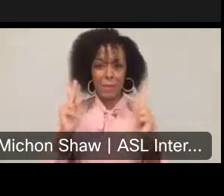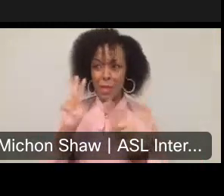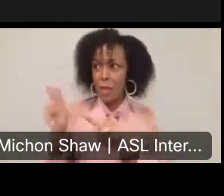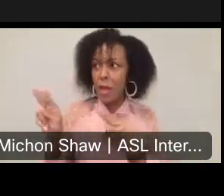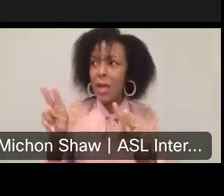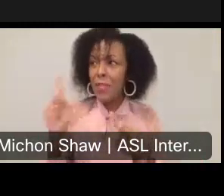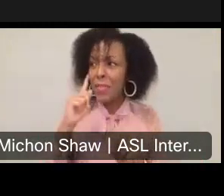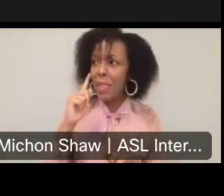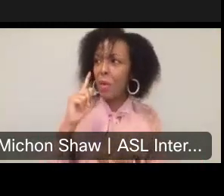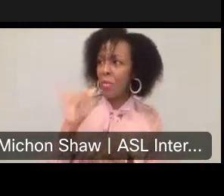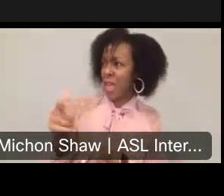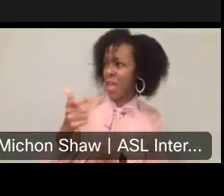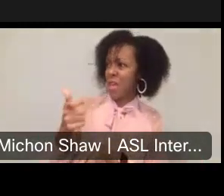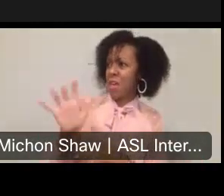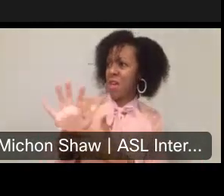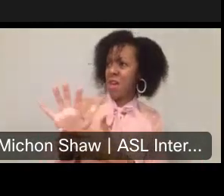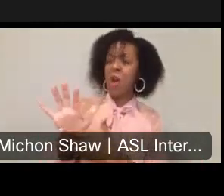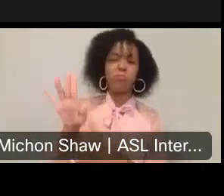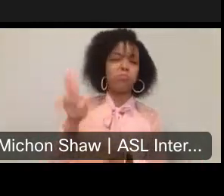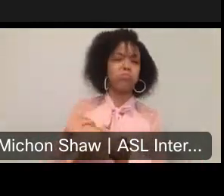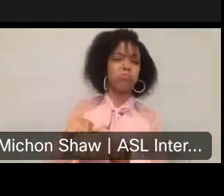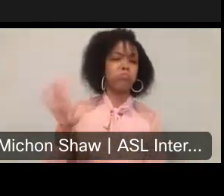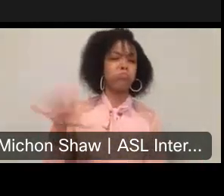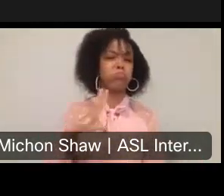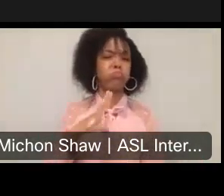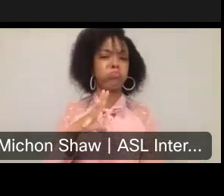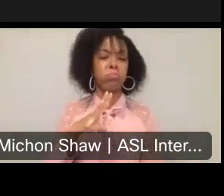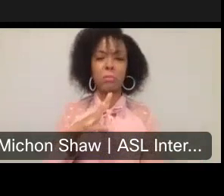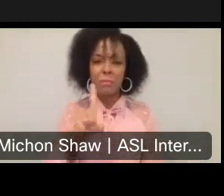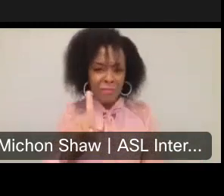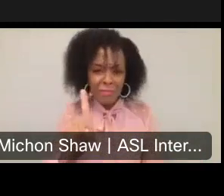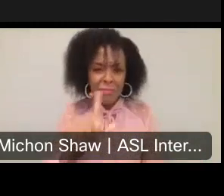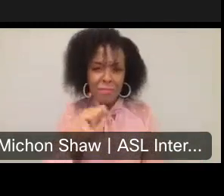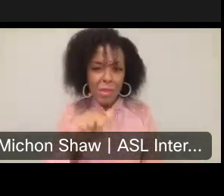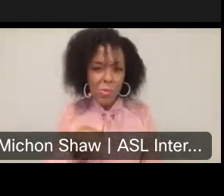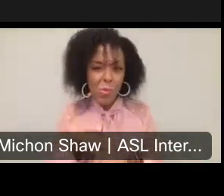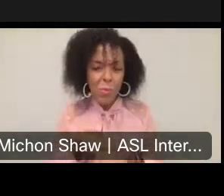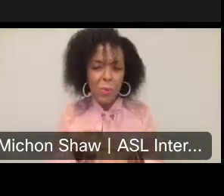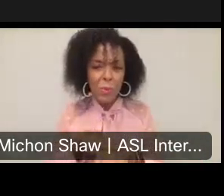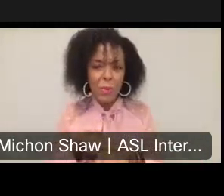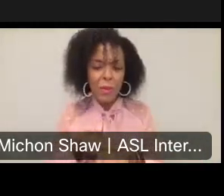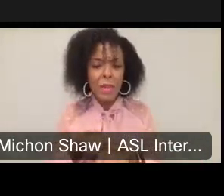normal. So I think anybody in that kind of position has got to step back,